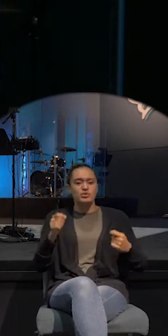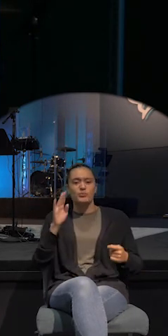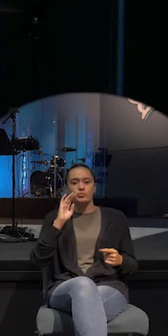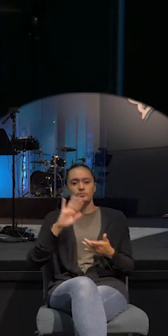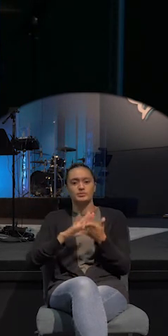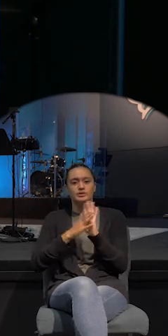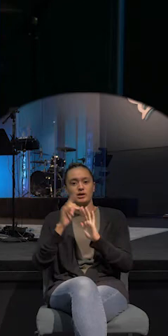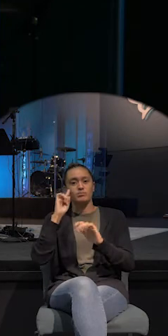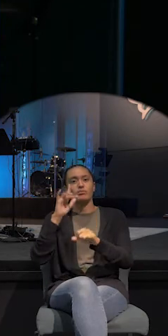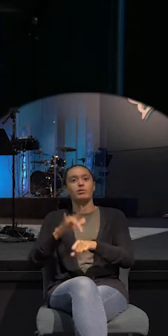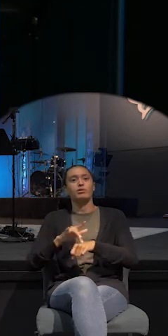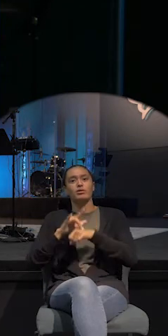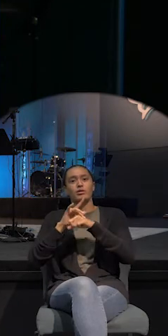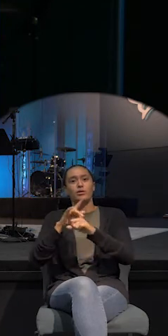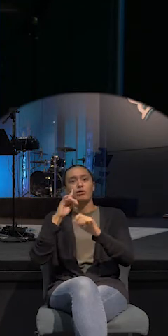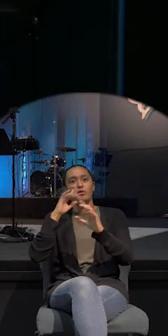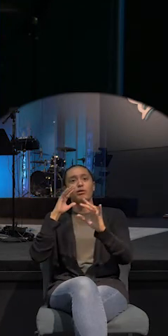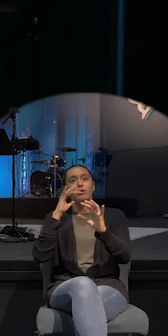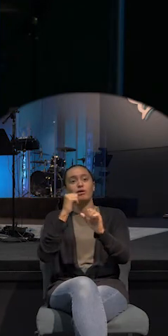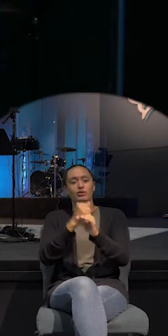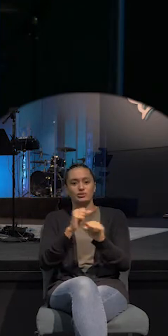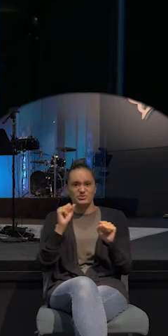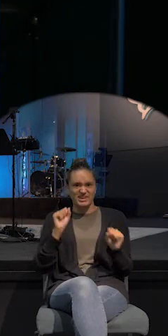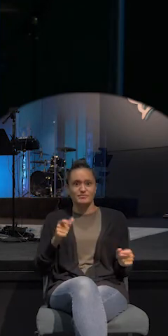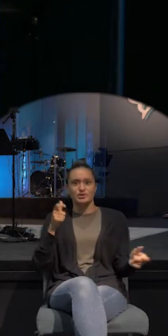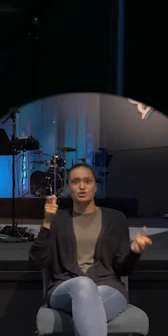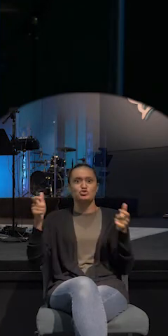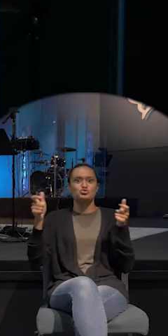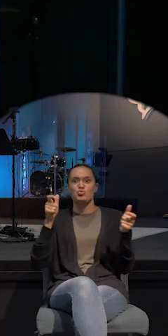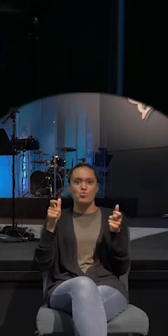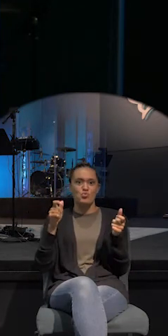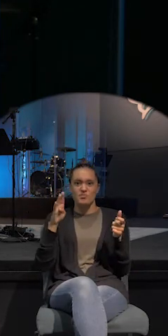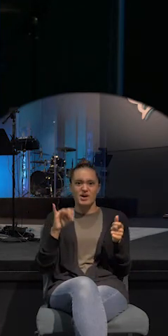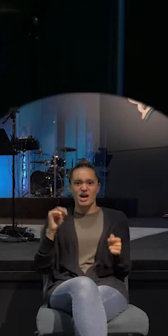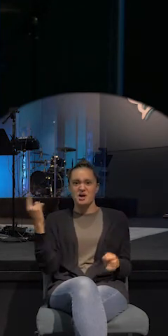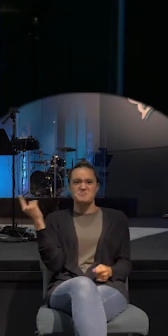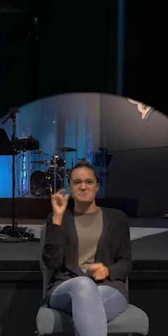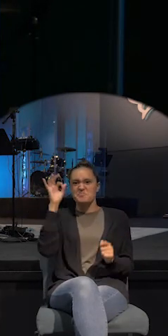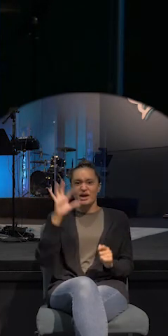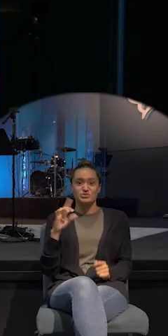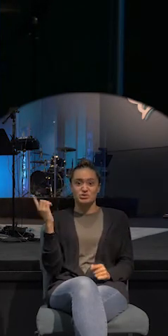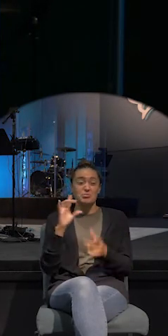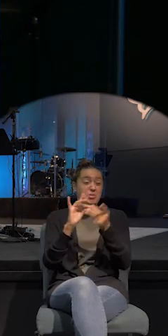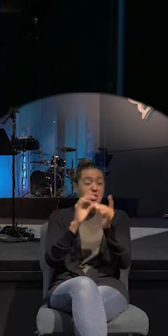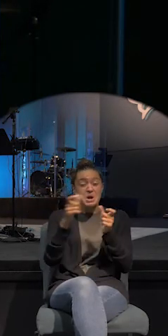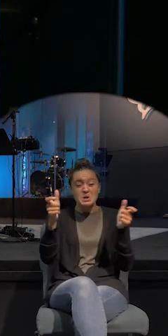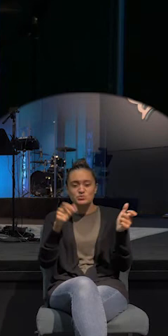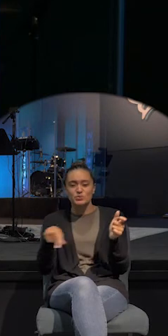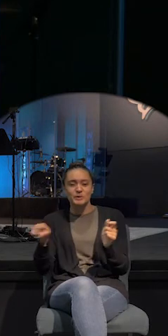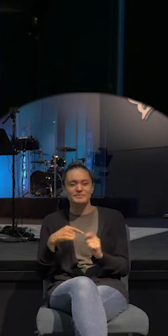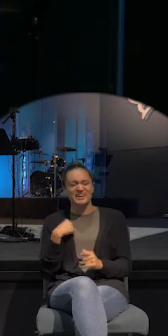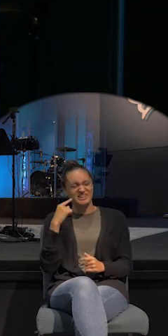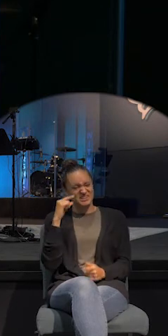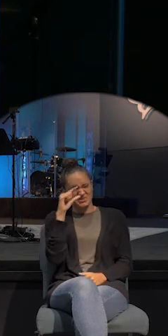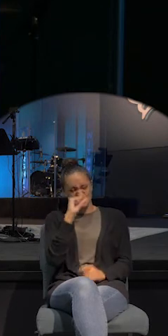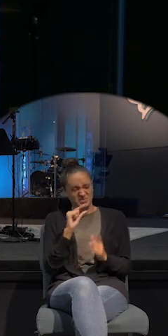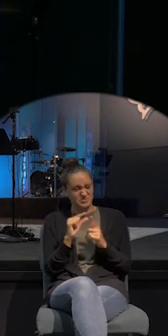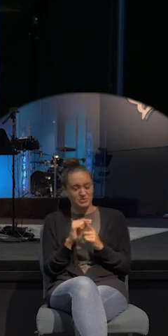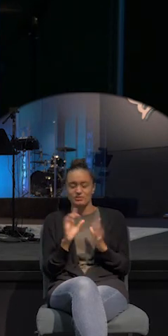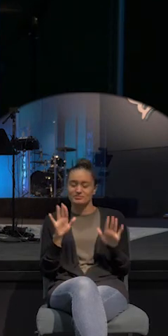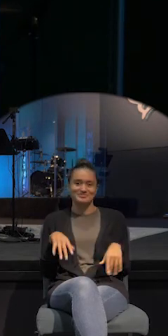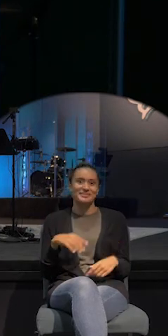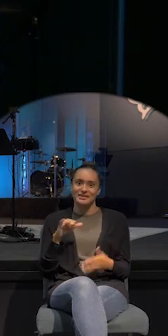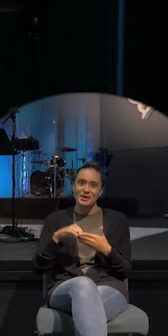into a hypnotic state. And then you could be controlled by the speaker. It was, I think the Greek word is, it was crazy.